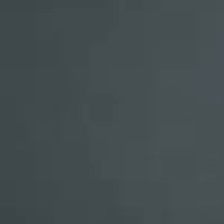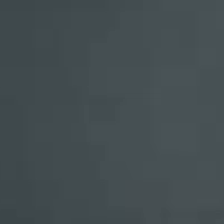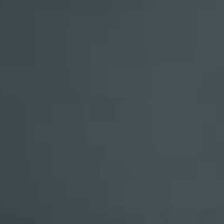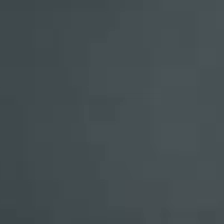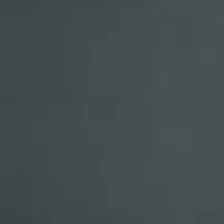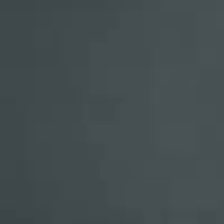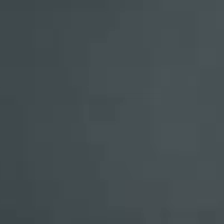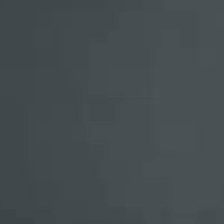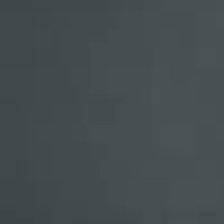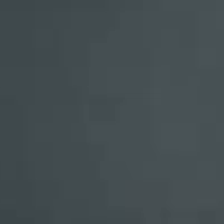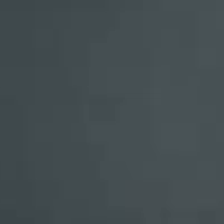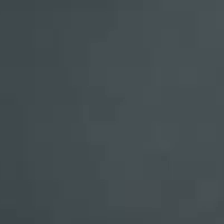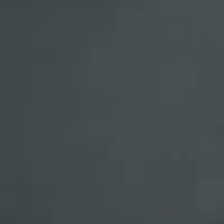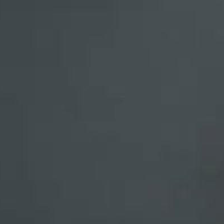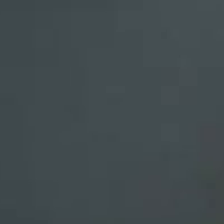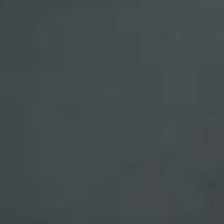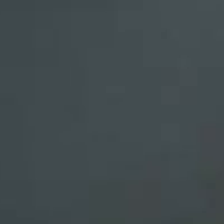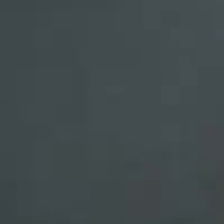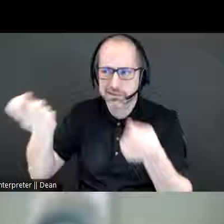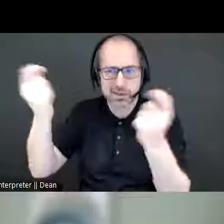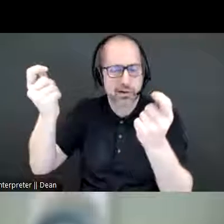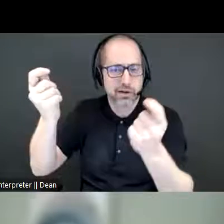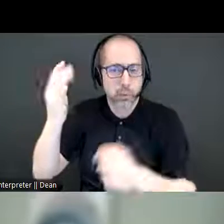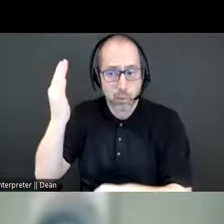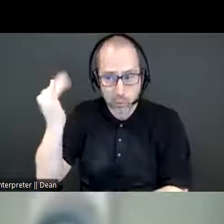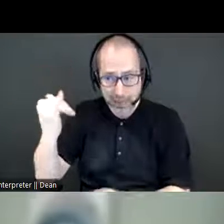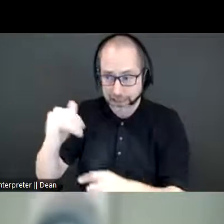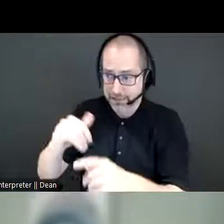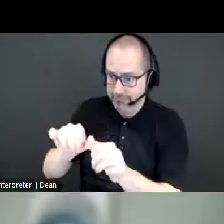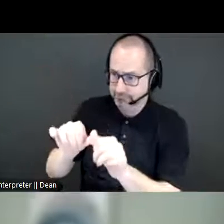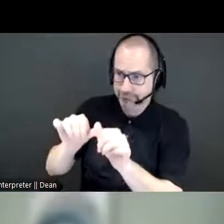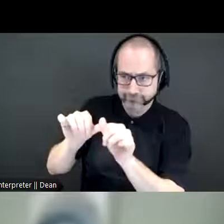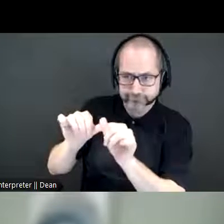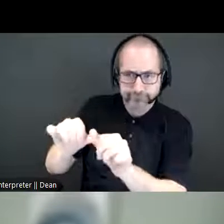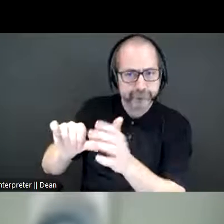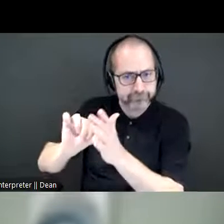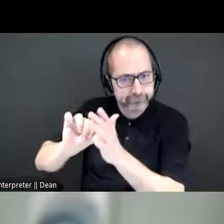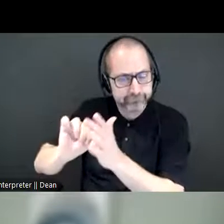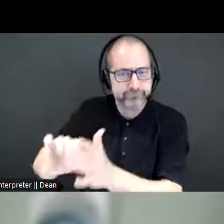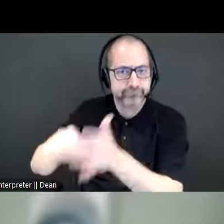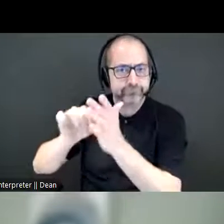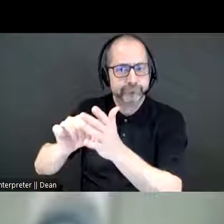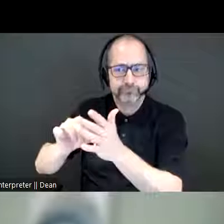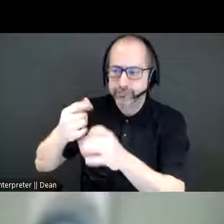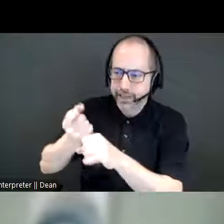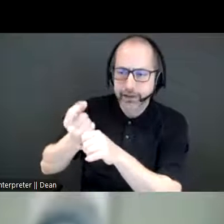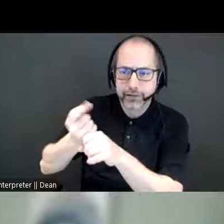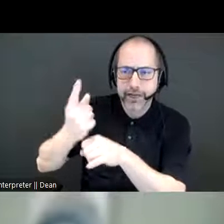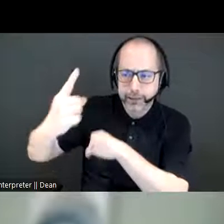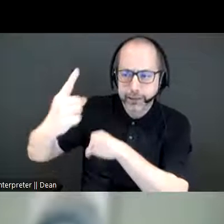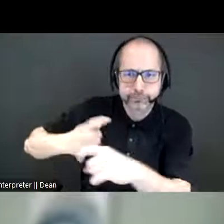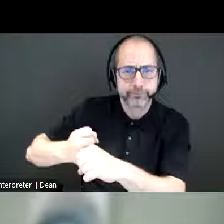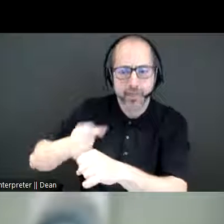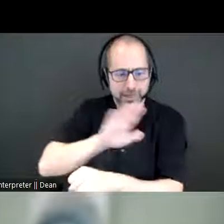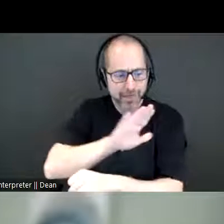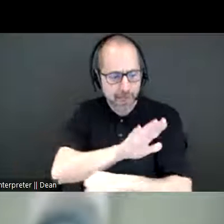this celebration, as it highlights the ongoing work throughout the year by young people in the school